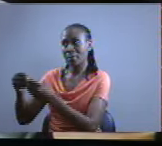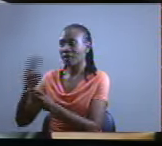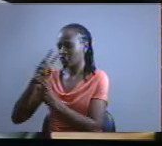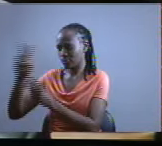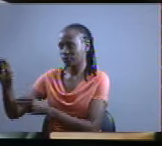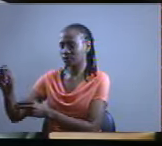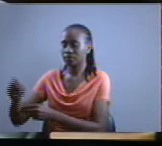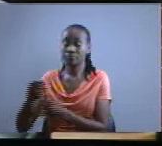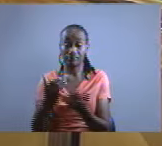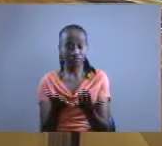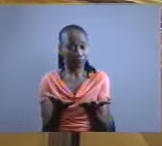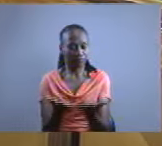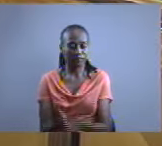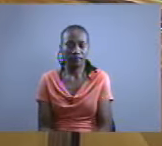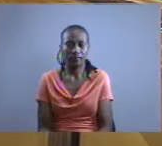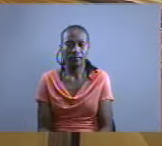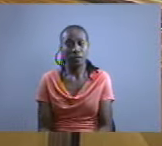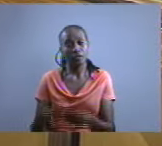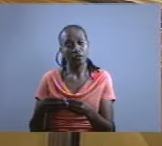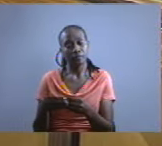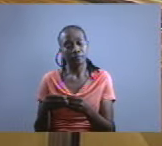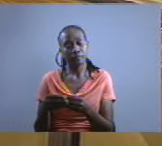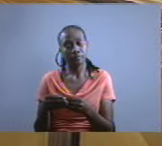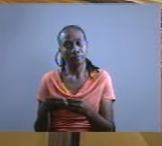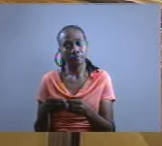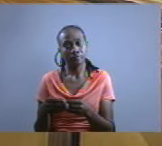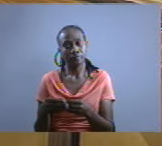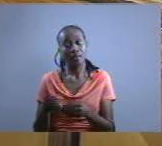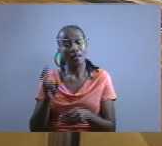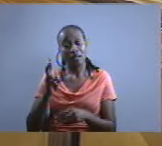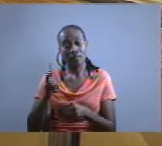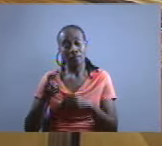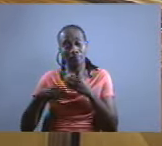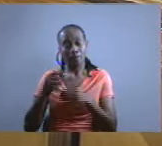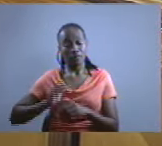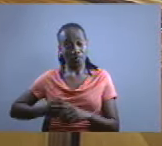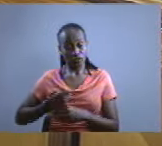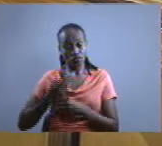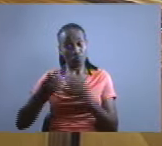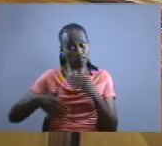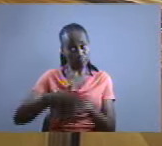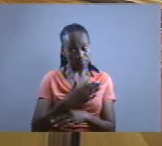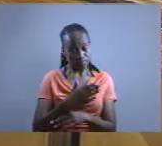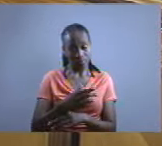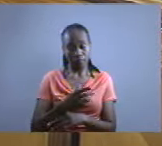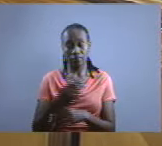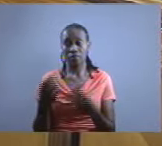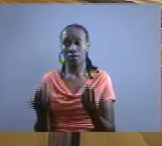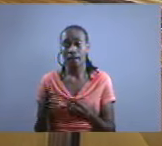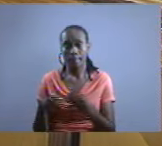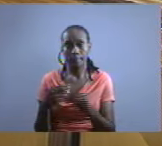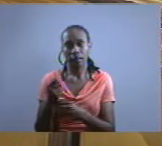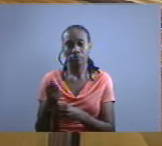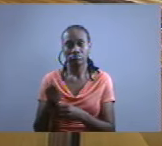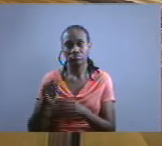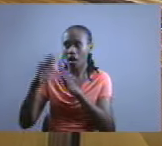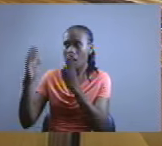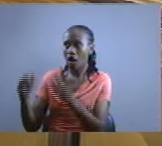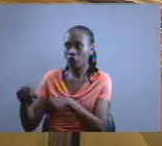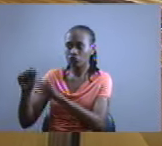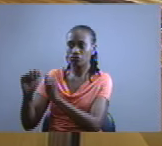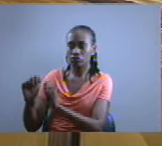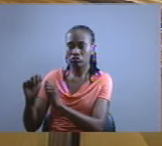Thank you, Mr. Speaker. Again, following on Honorable Kalyan, who had misled the House in light of what the House chairperson